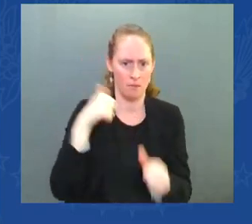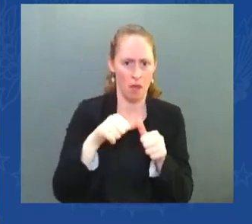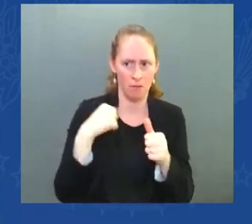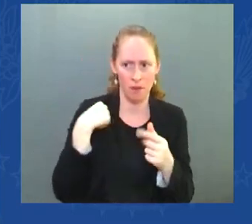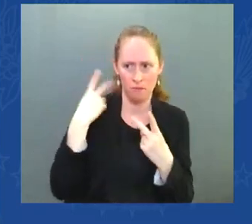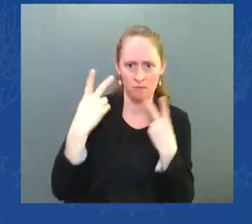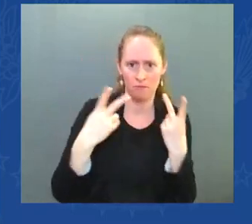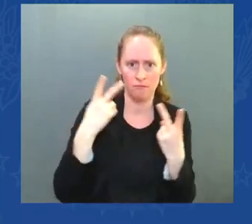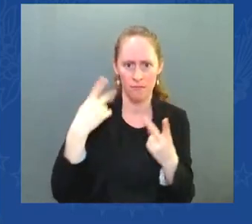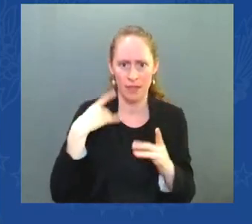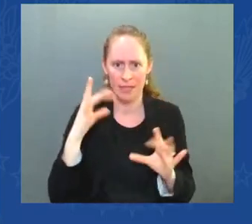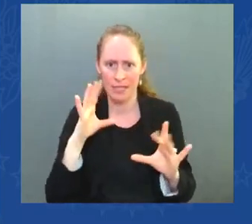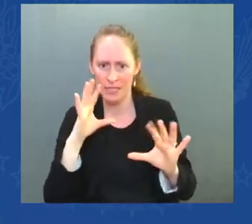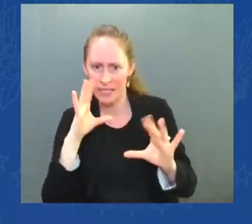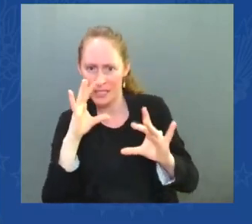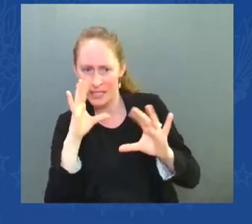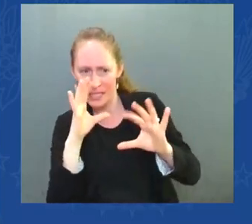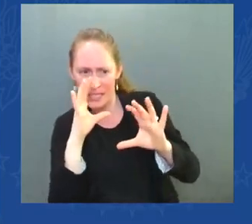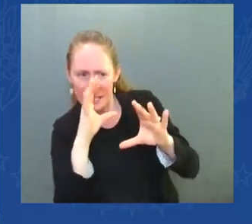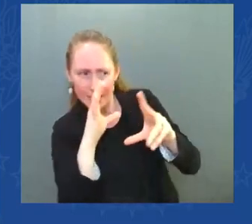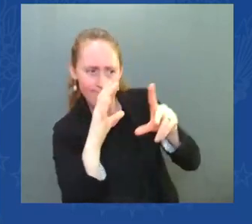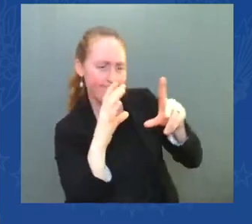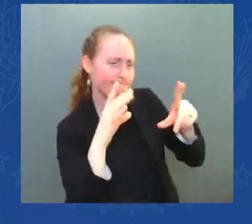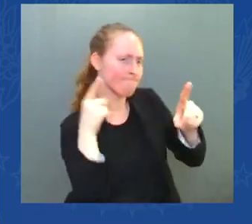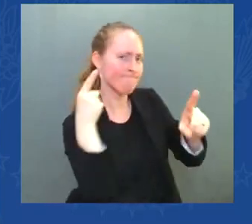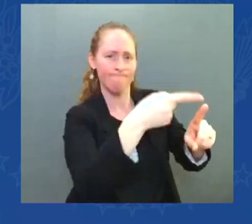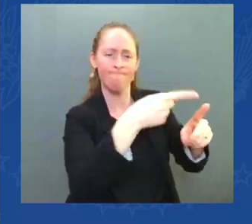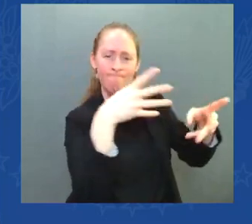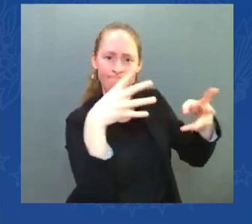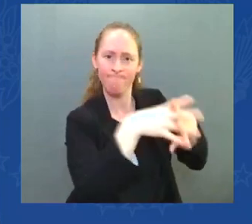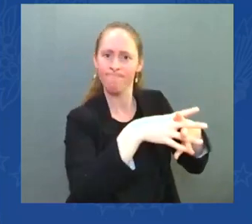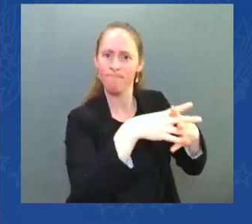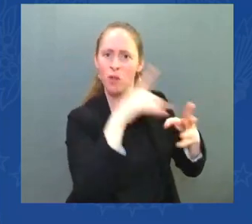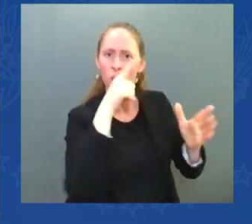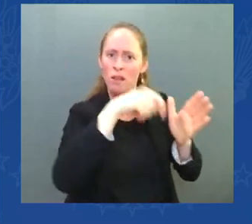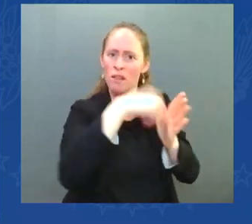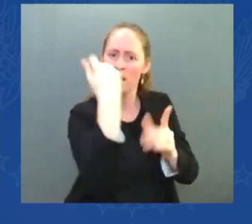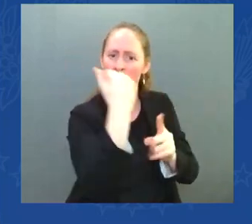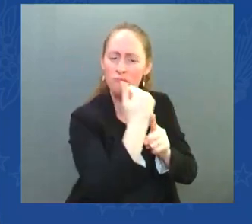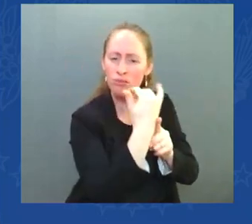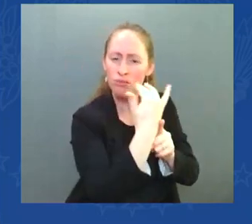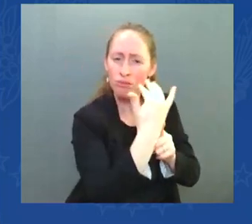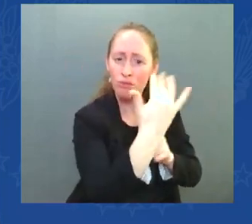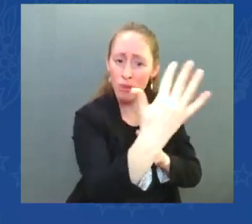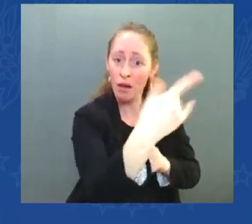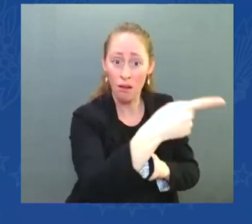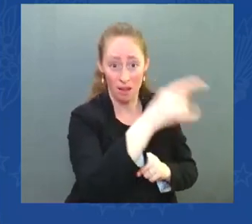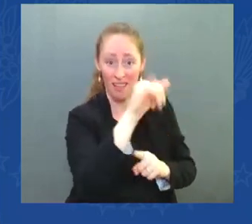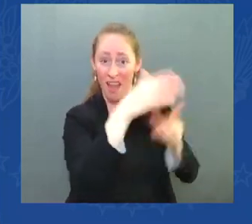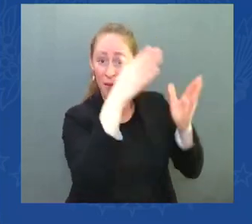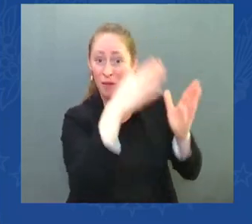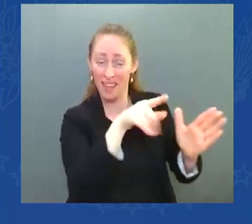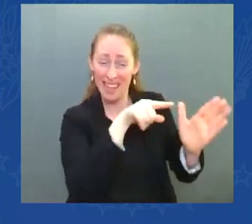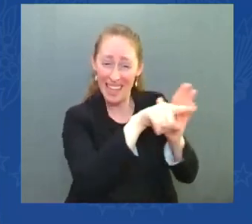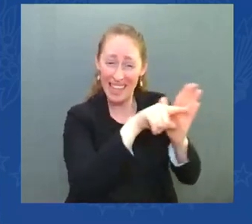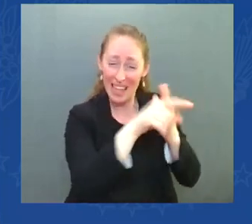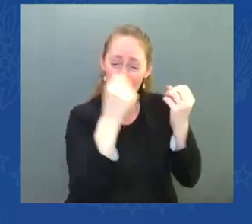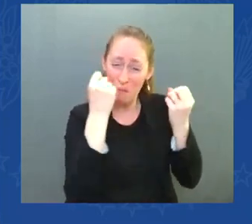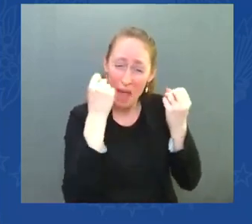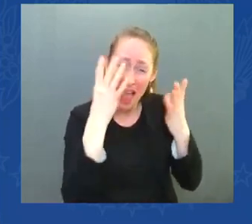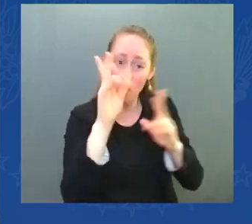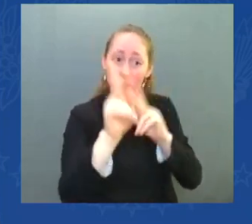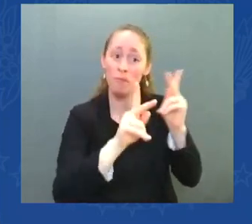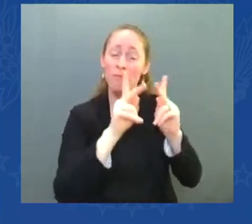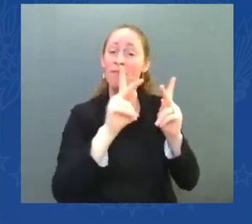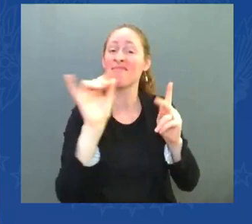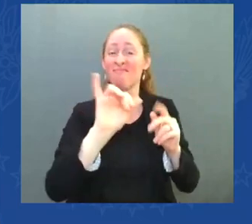people, including 8 kids. I also saw the ATF partner with the FBI and our office, first to